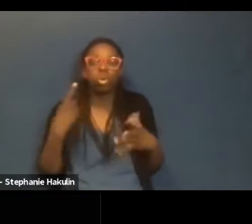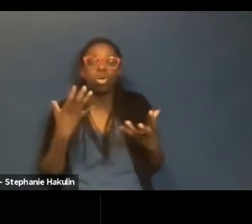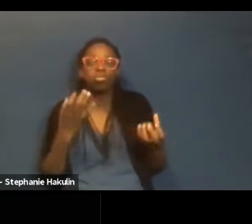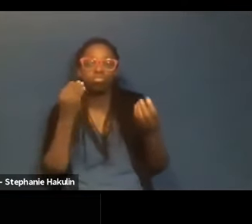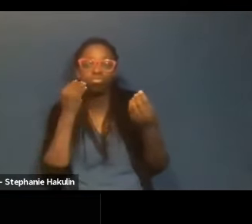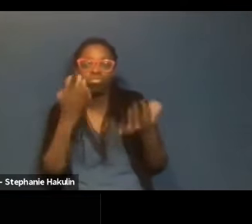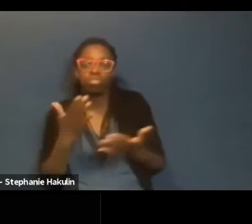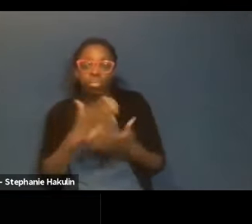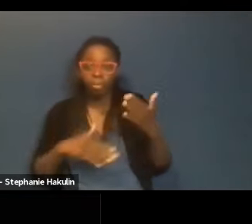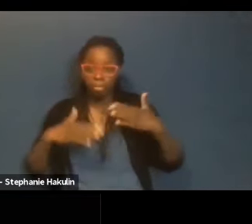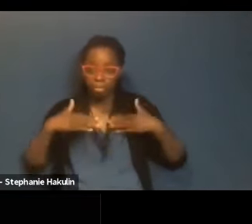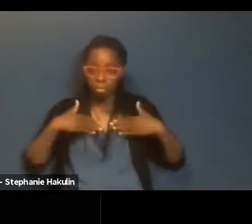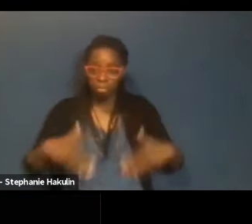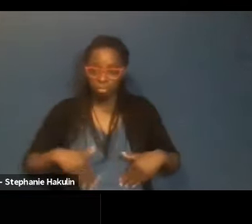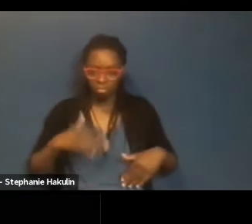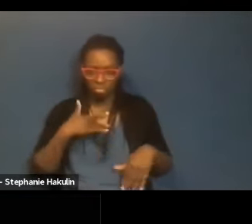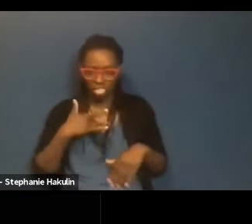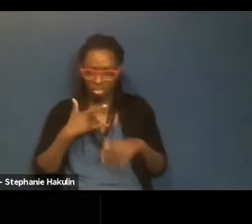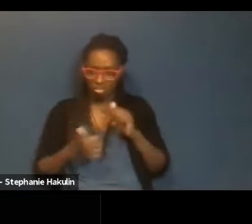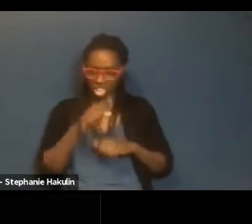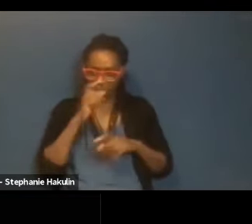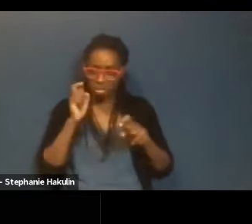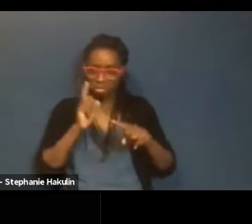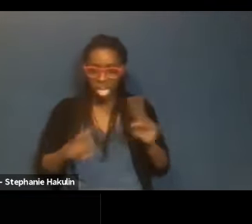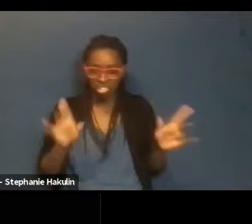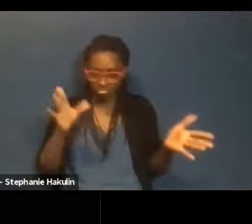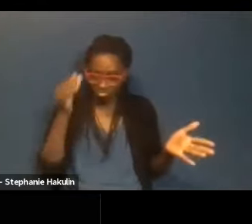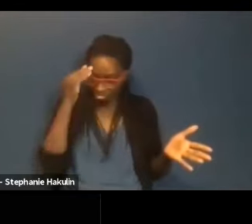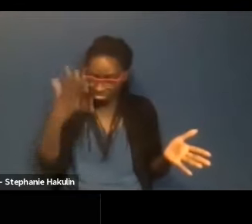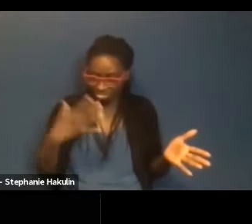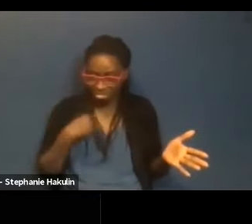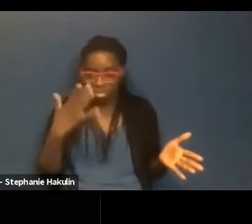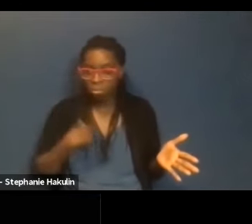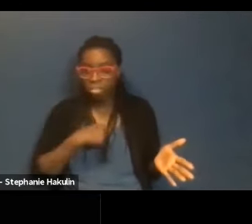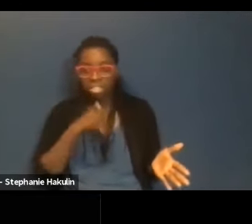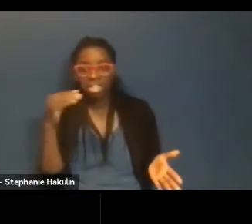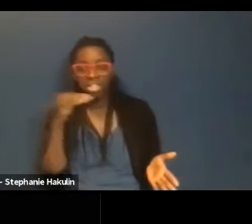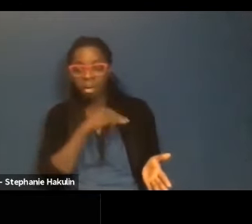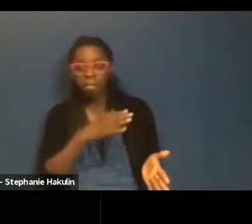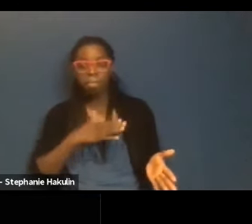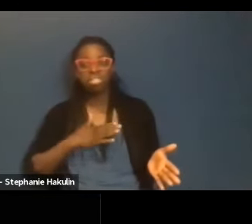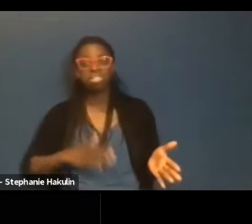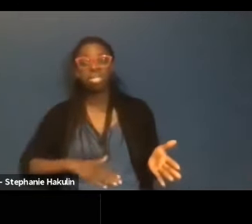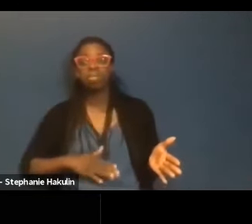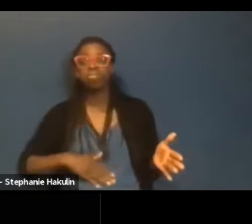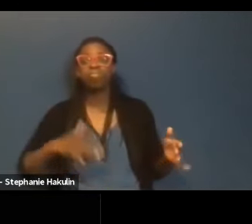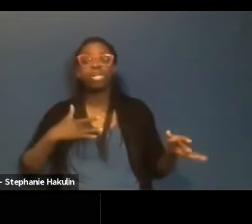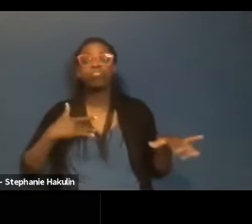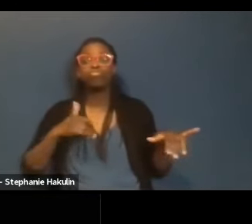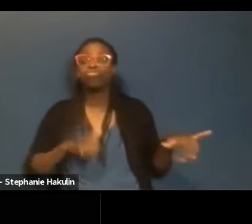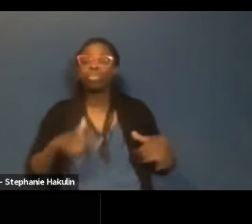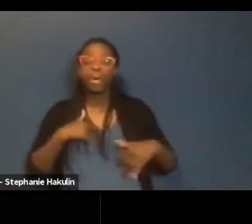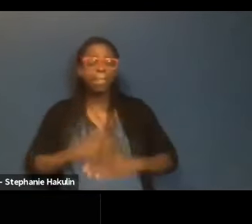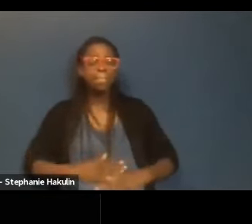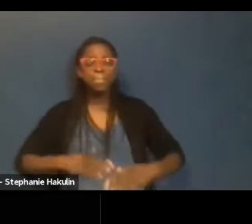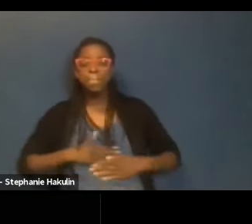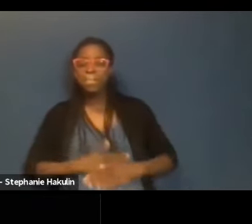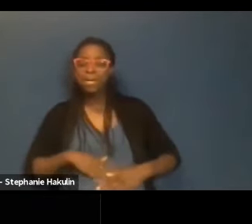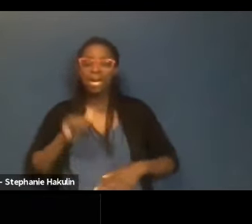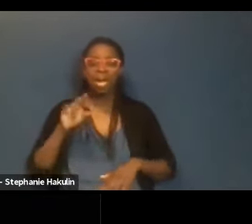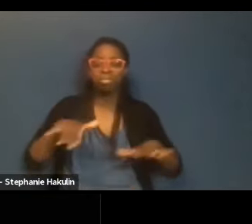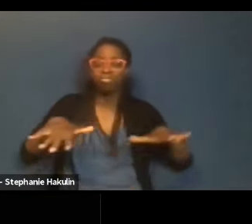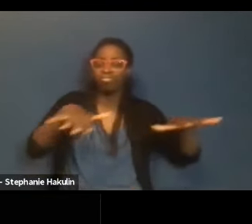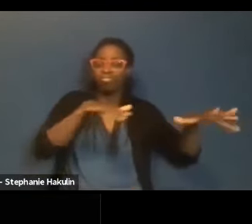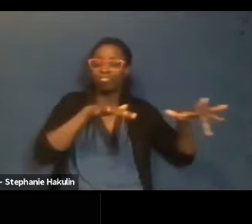you the story of a lie. I rub my belly in public for everyone who wishes I loved me less. My lover lays his head on